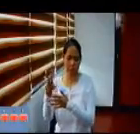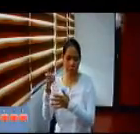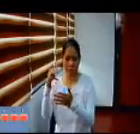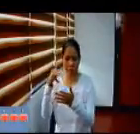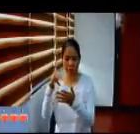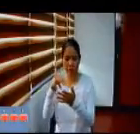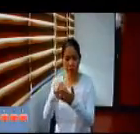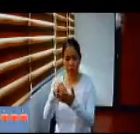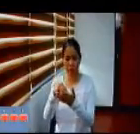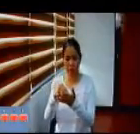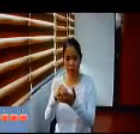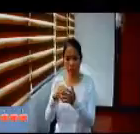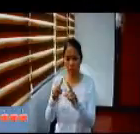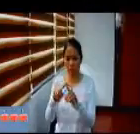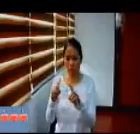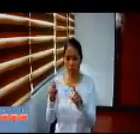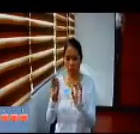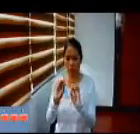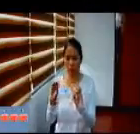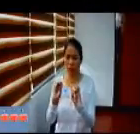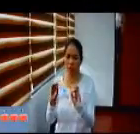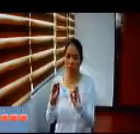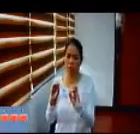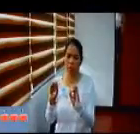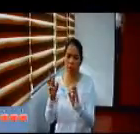but if there is no watershed to support them,